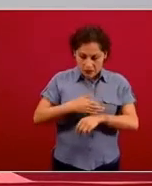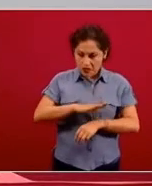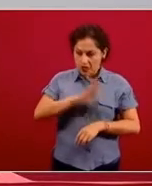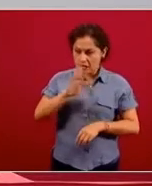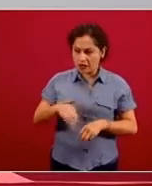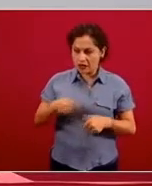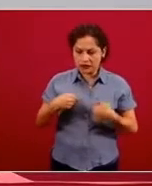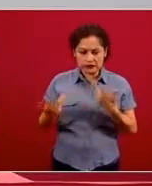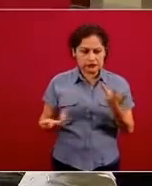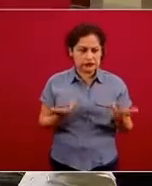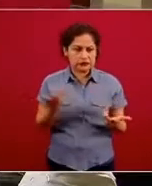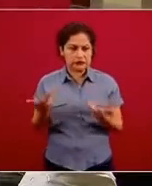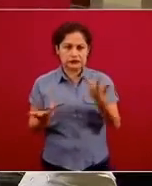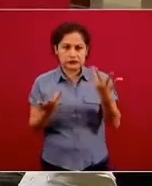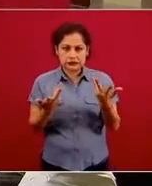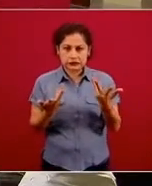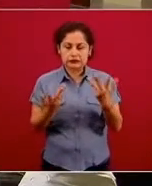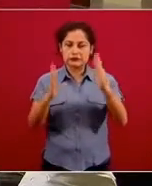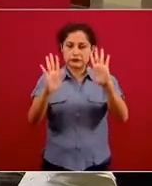amongst the population.